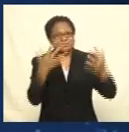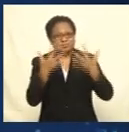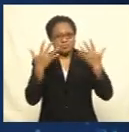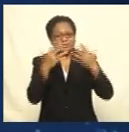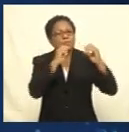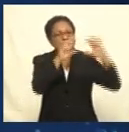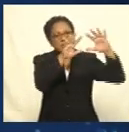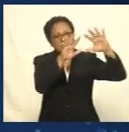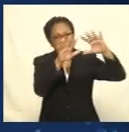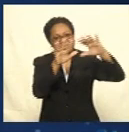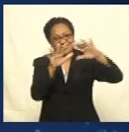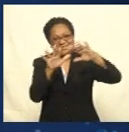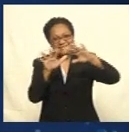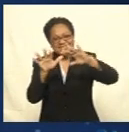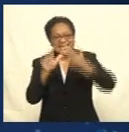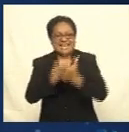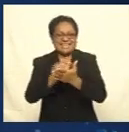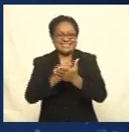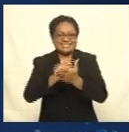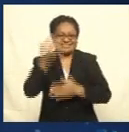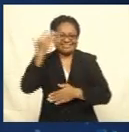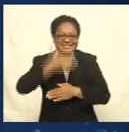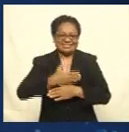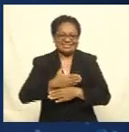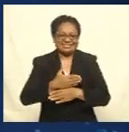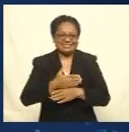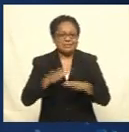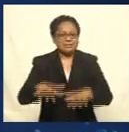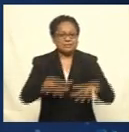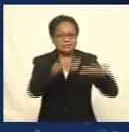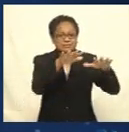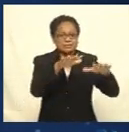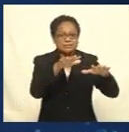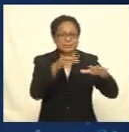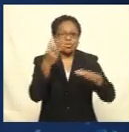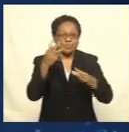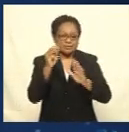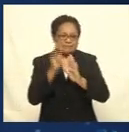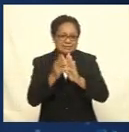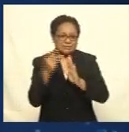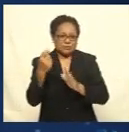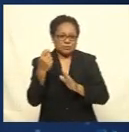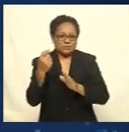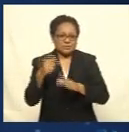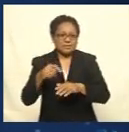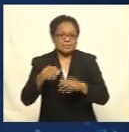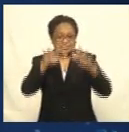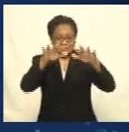to 20 knots later tonight. The next high tide is in about 30 minutes with low tide